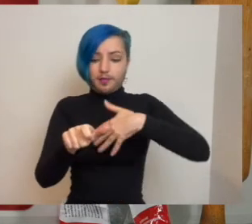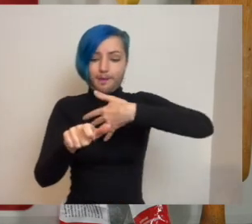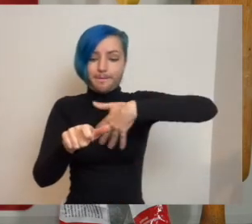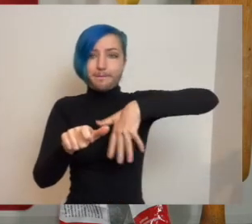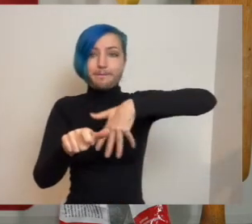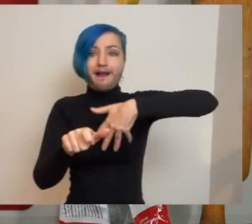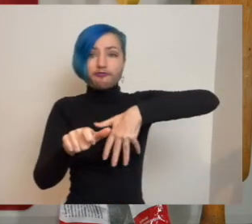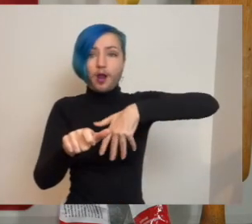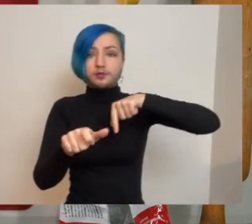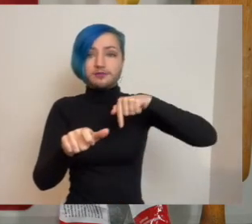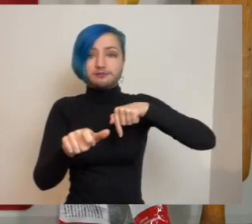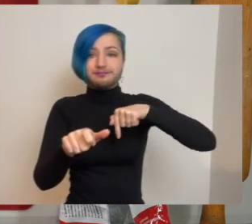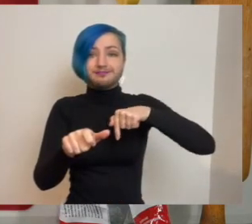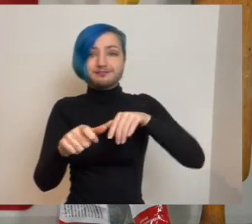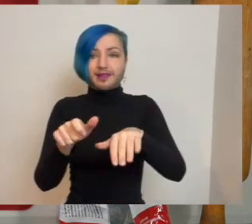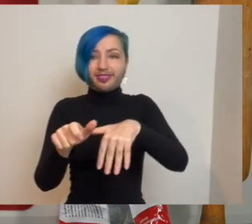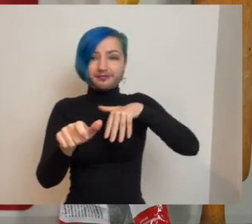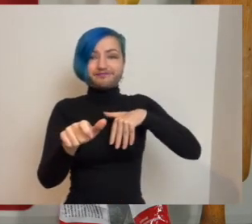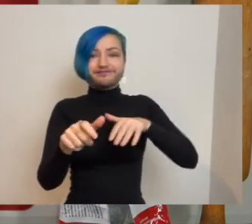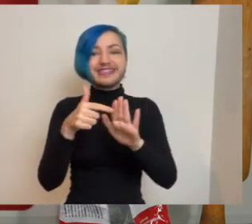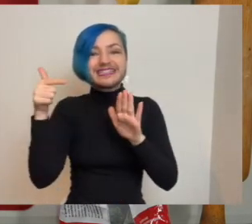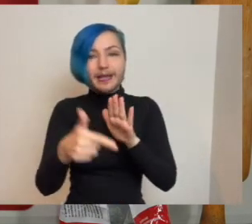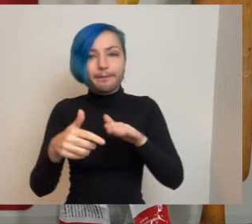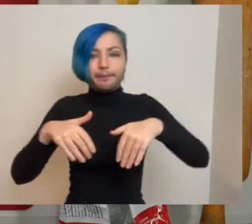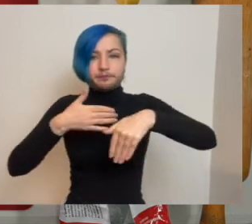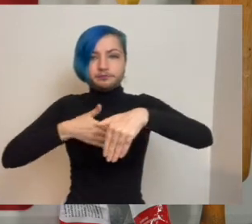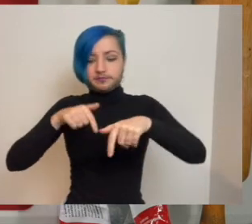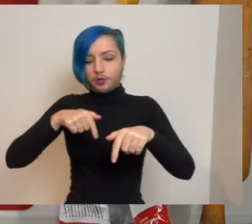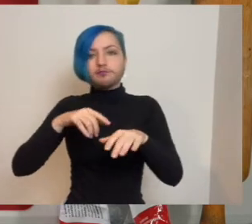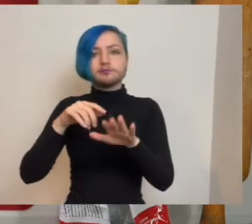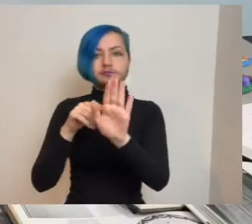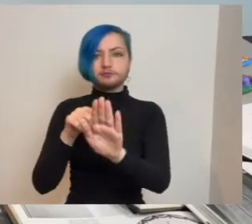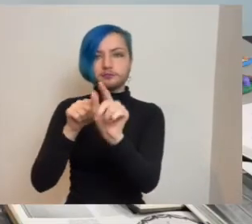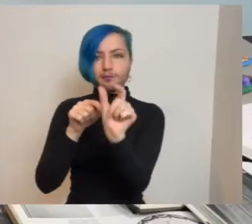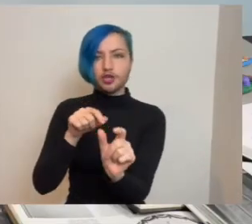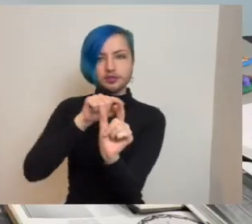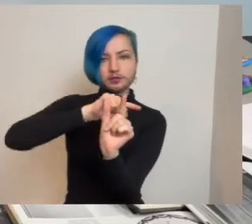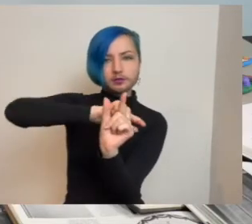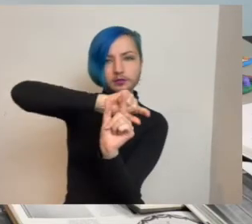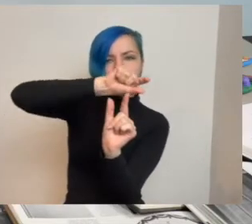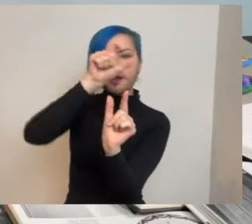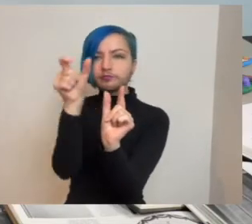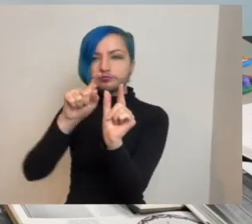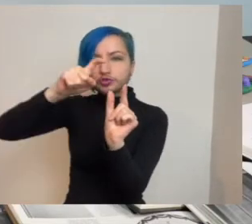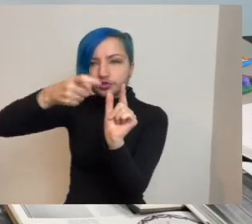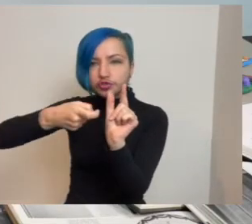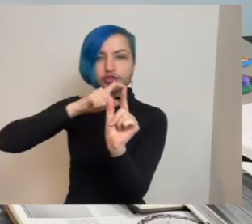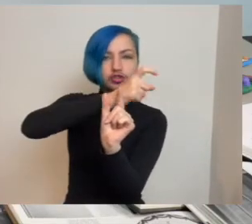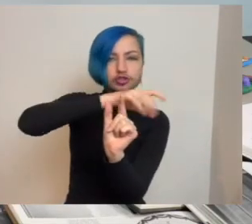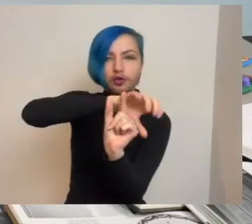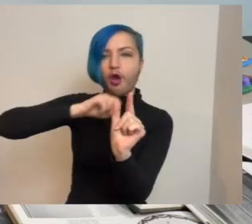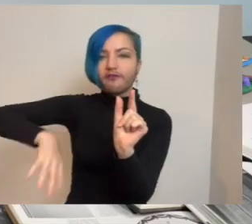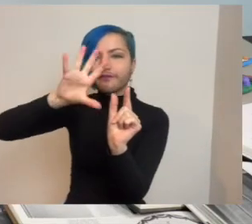my background, the furthest away. So that's the kind of area I'm going to sculpt out. And I've just, again, using the same kind of